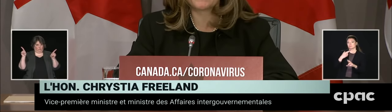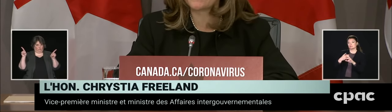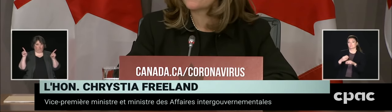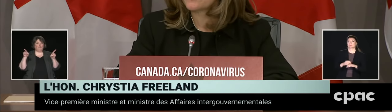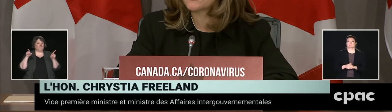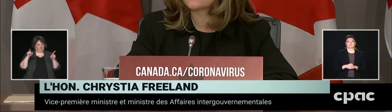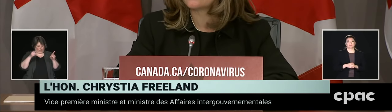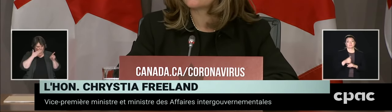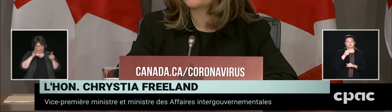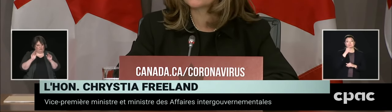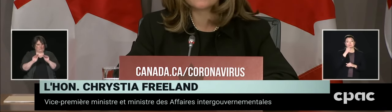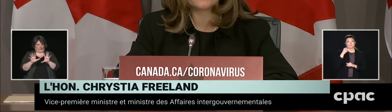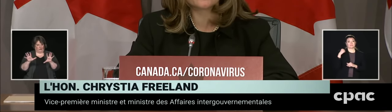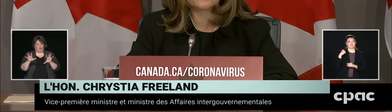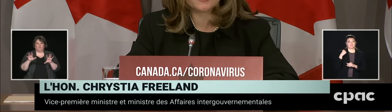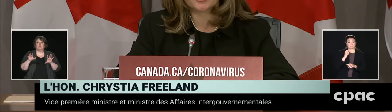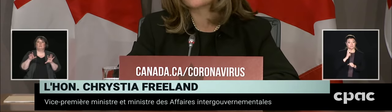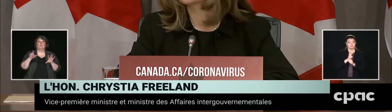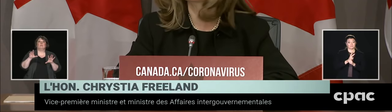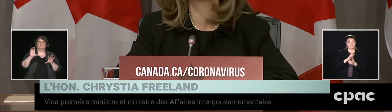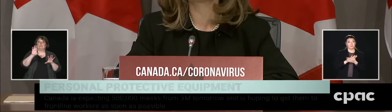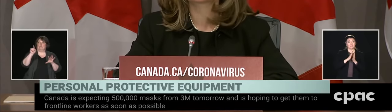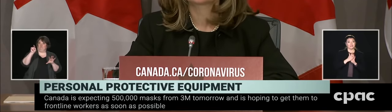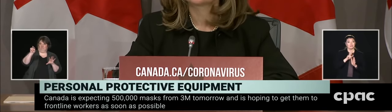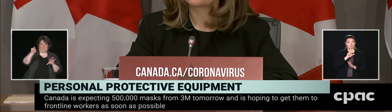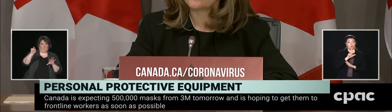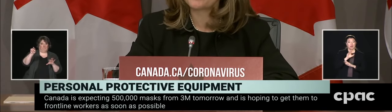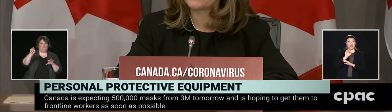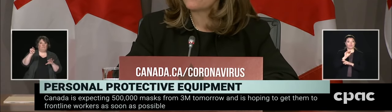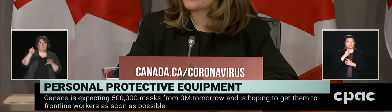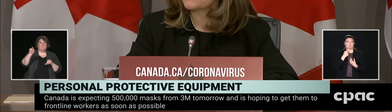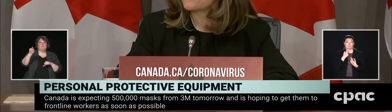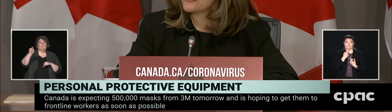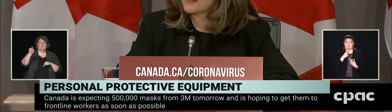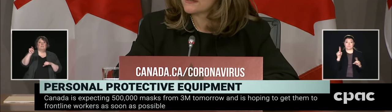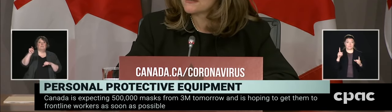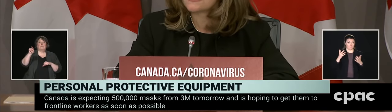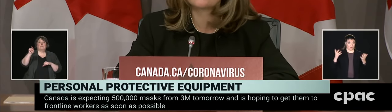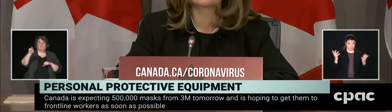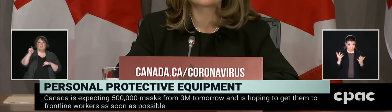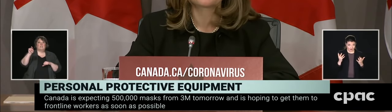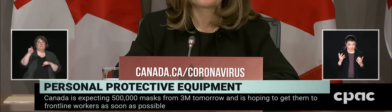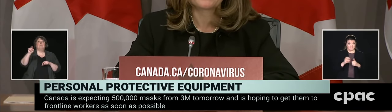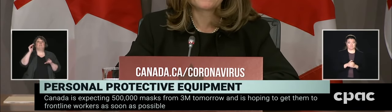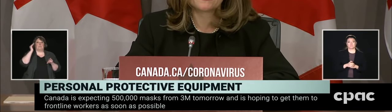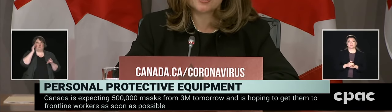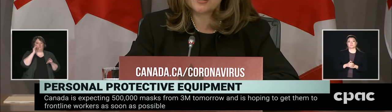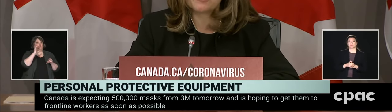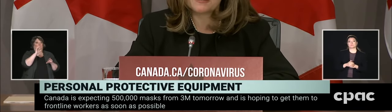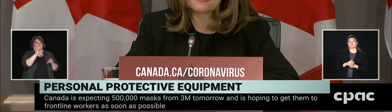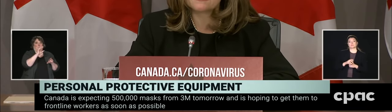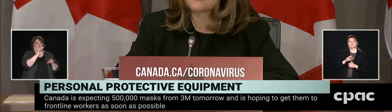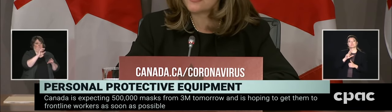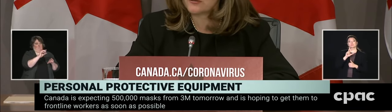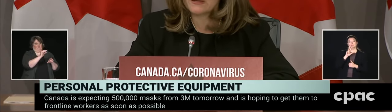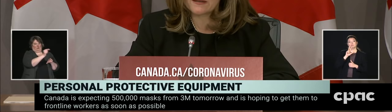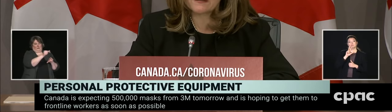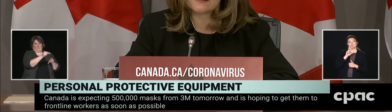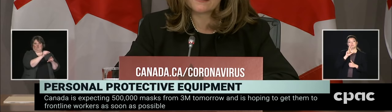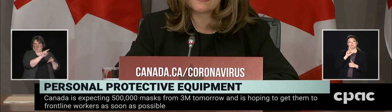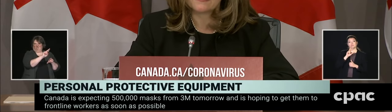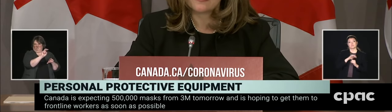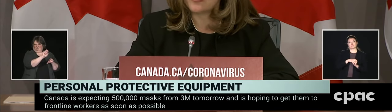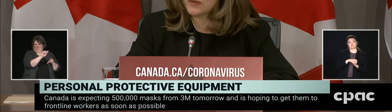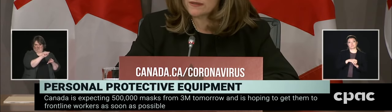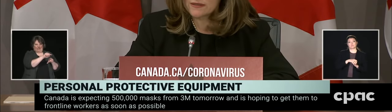3M has received clear assurances from the government of the United States that shipments to